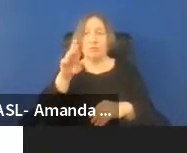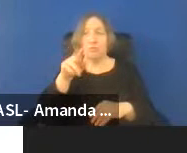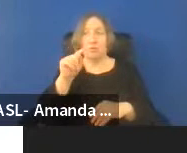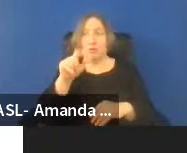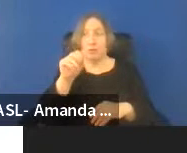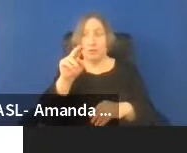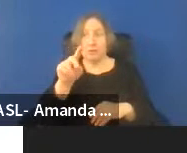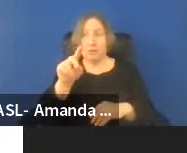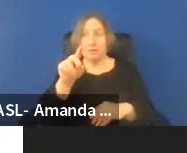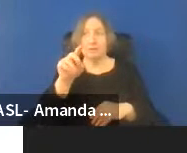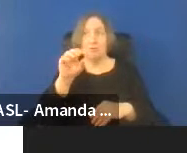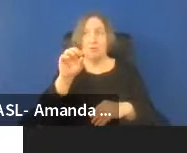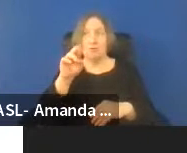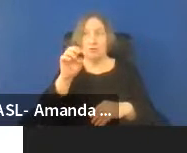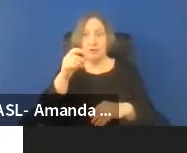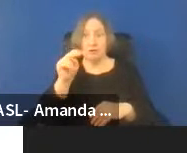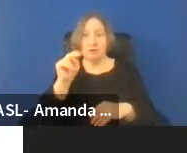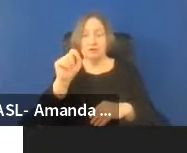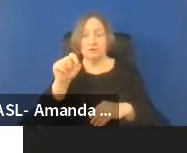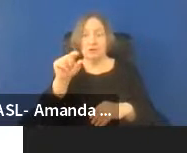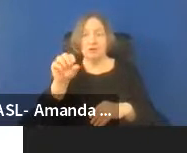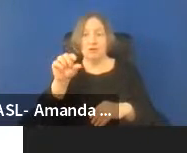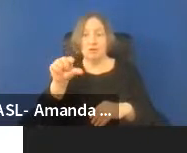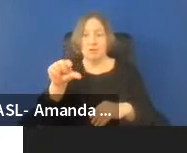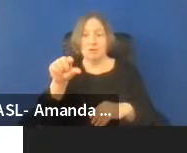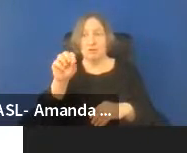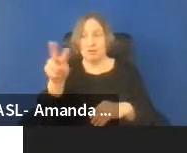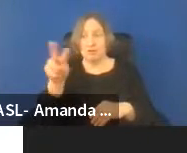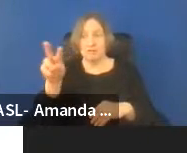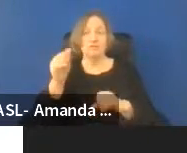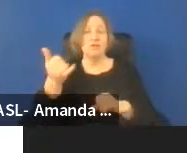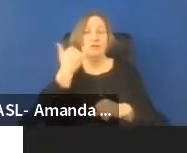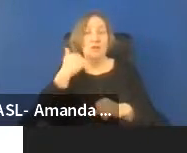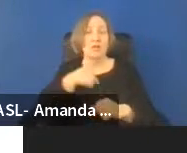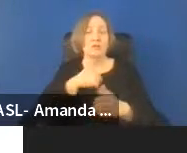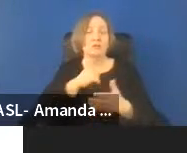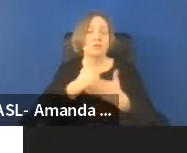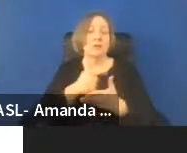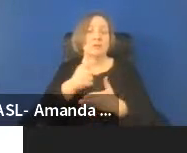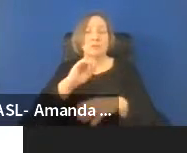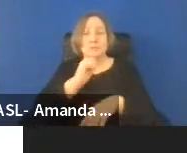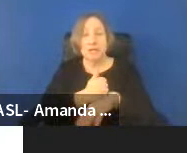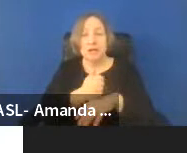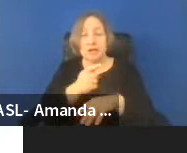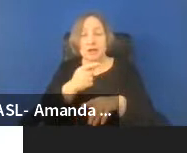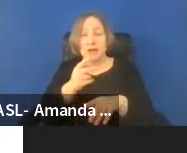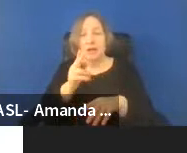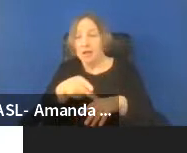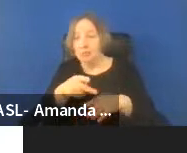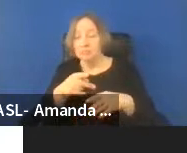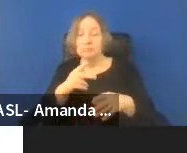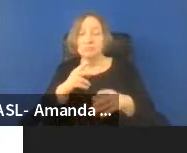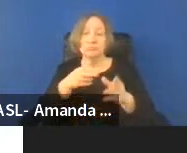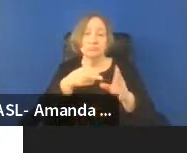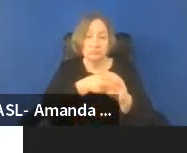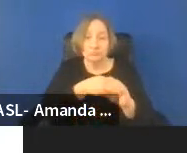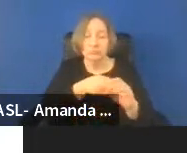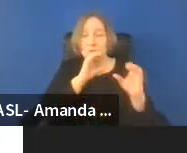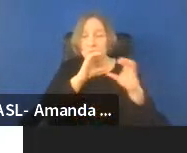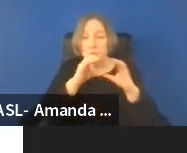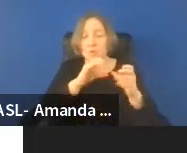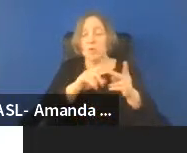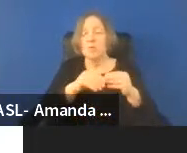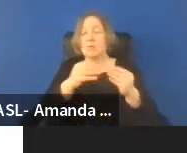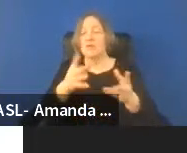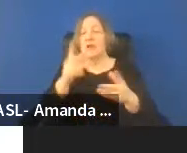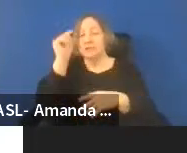councilclerk@portlandoregon.gov. You can also call us and we can help you with signing up for a communication or providing testimony at a